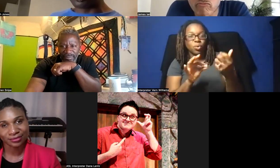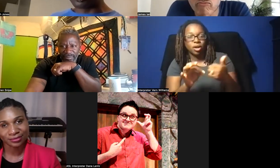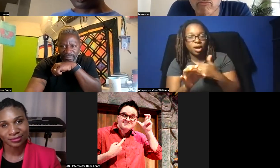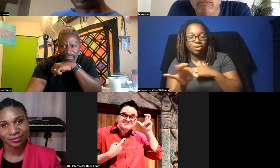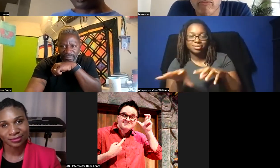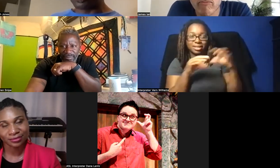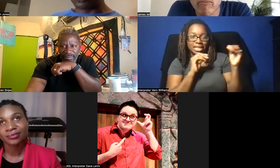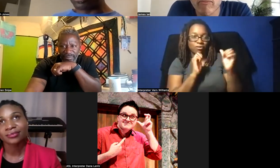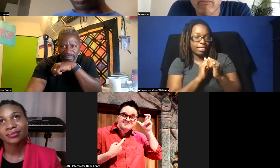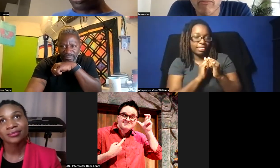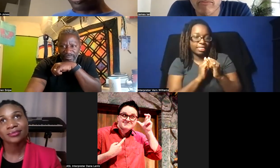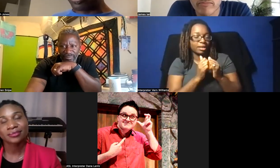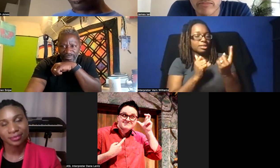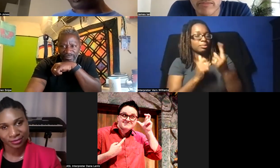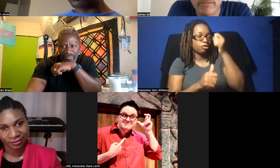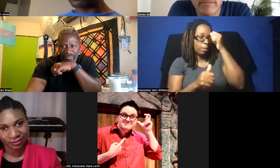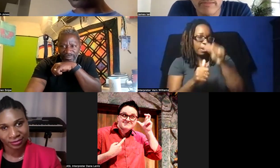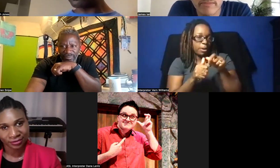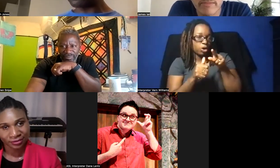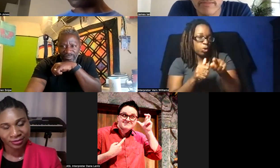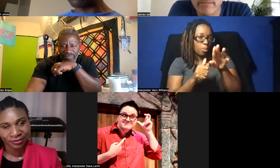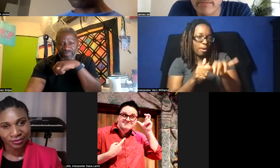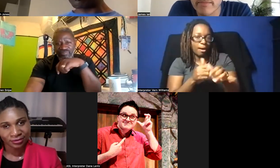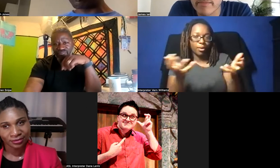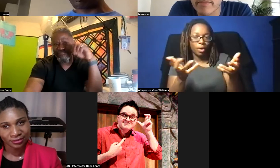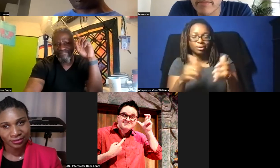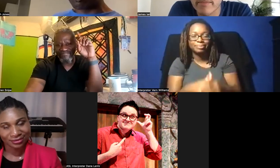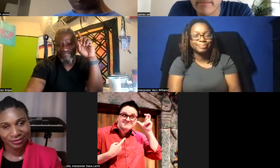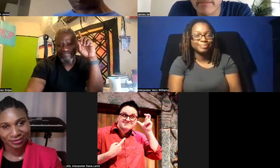with, something you want us to remember you by or take with us as we leave here?